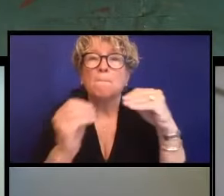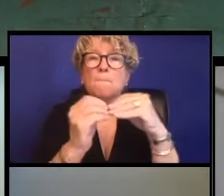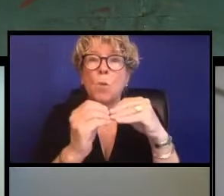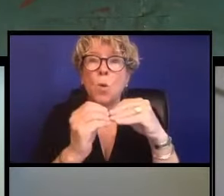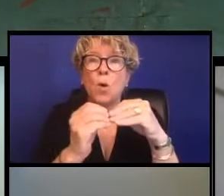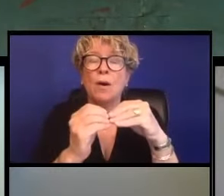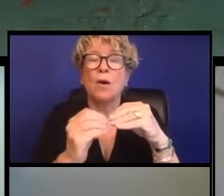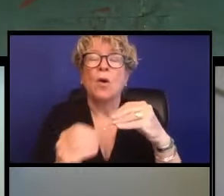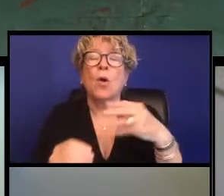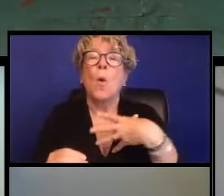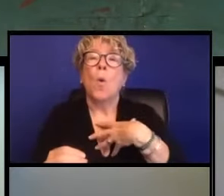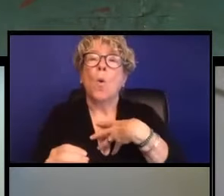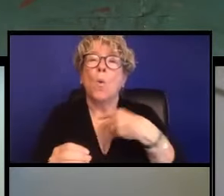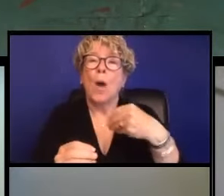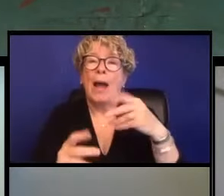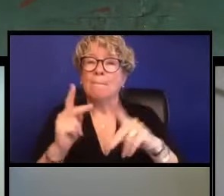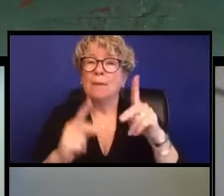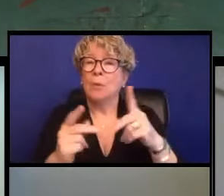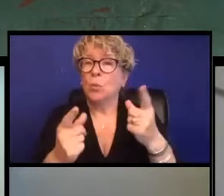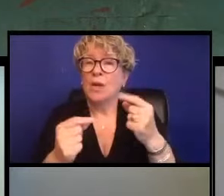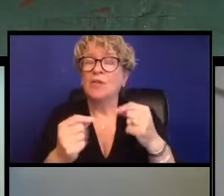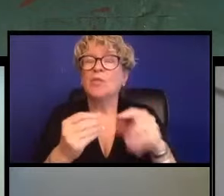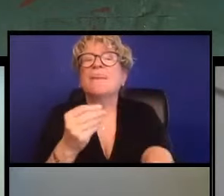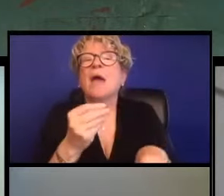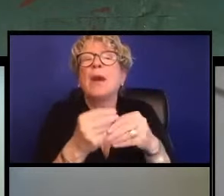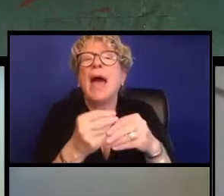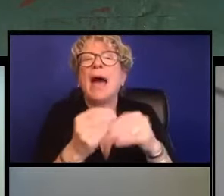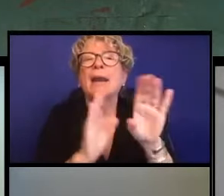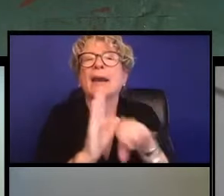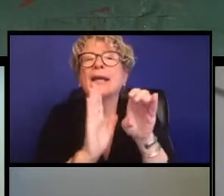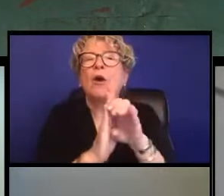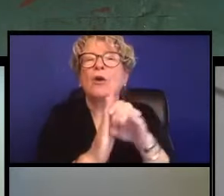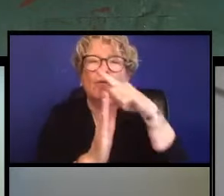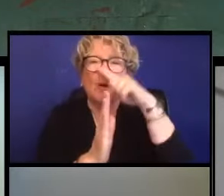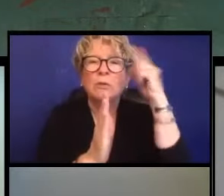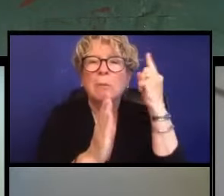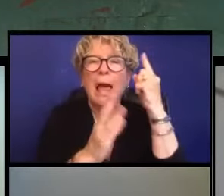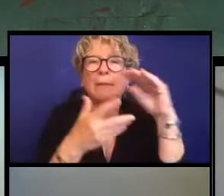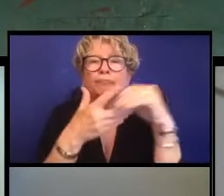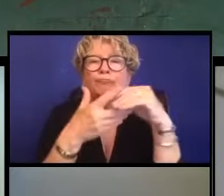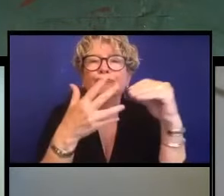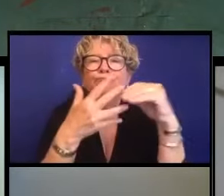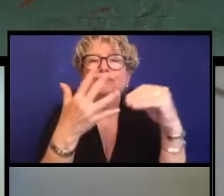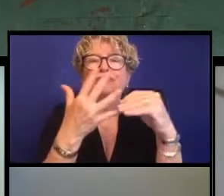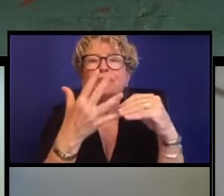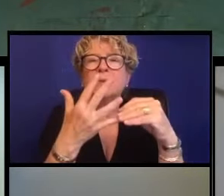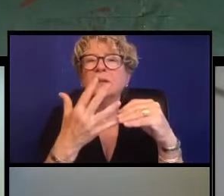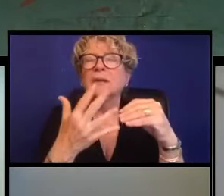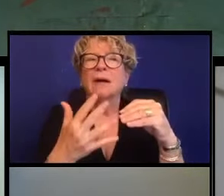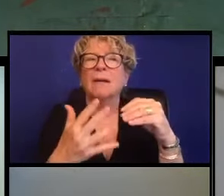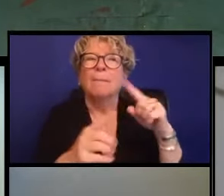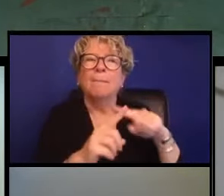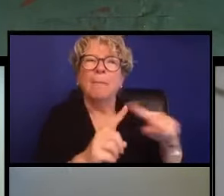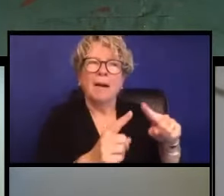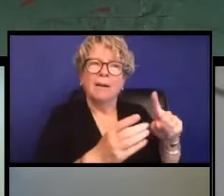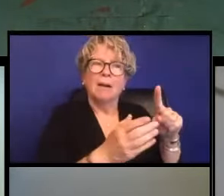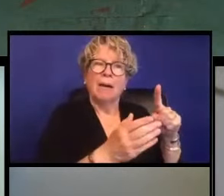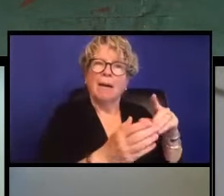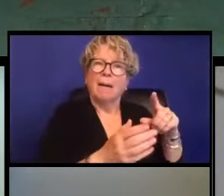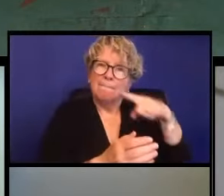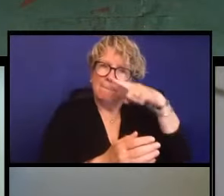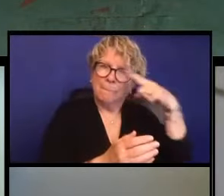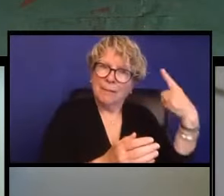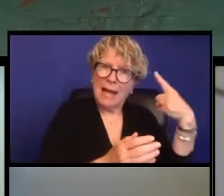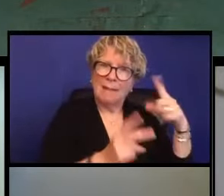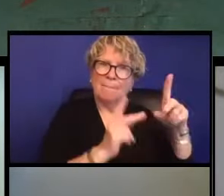color into their work, and not as many, own voices out there.